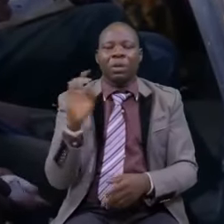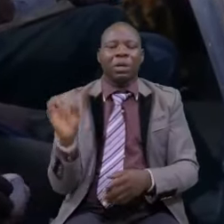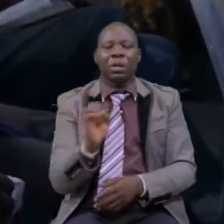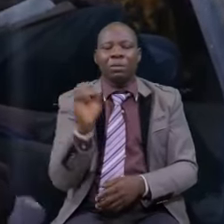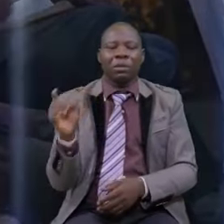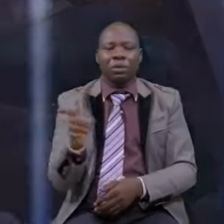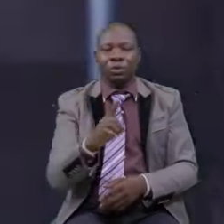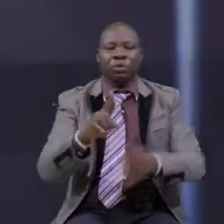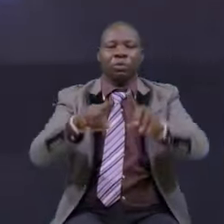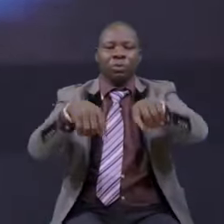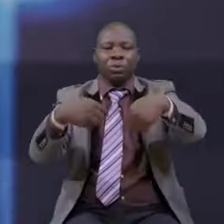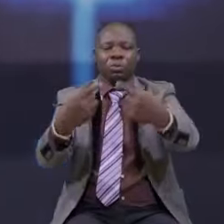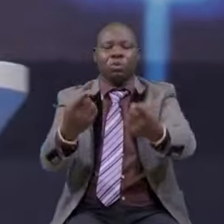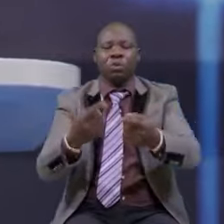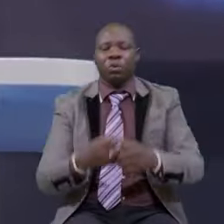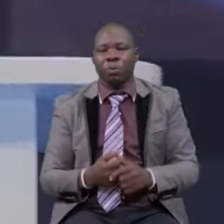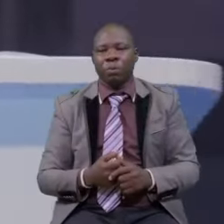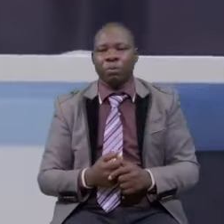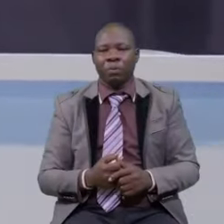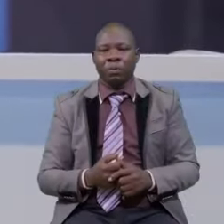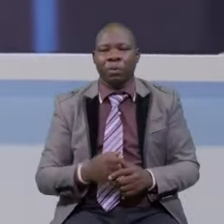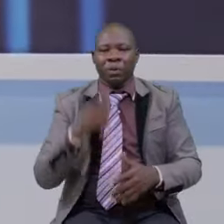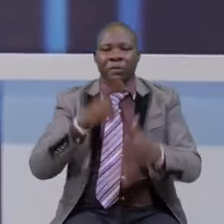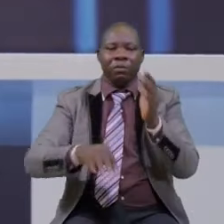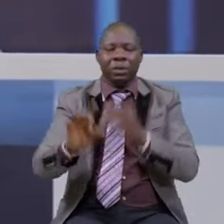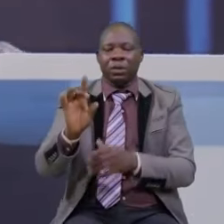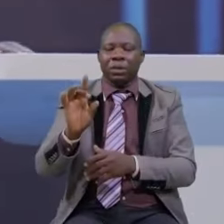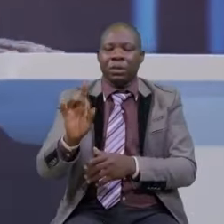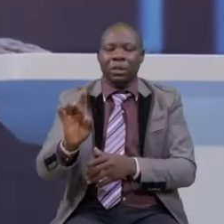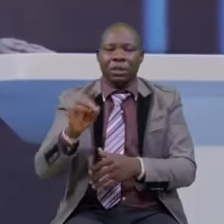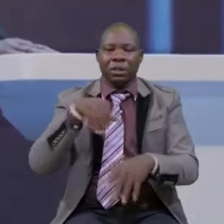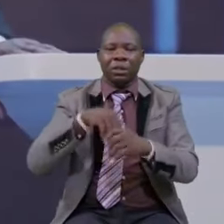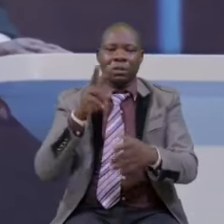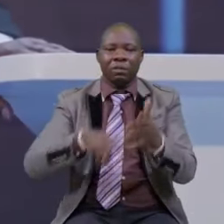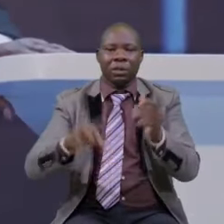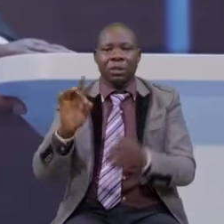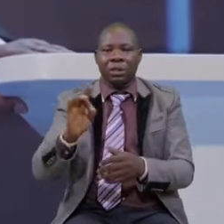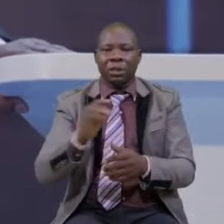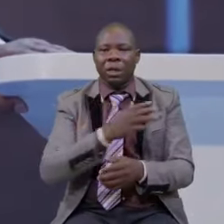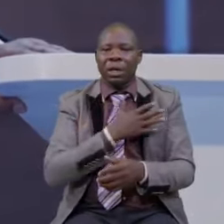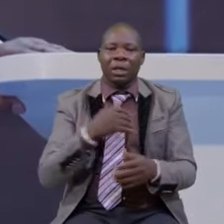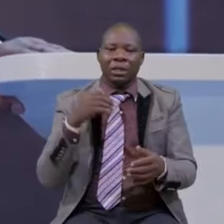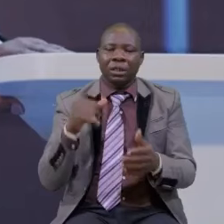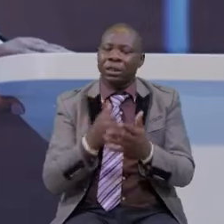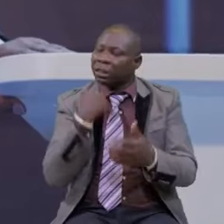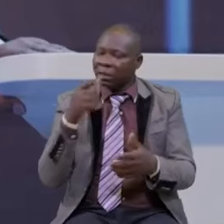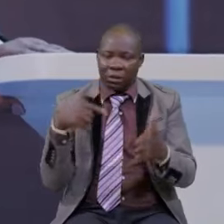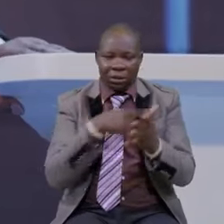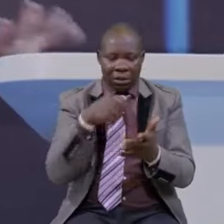whithersoever thou goest. Look at verse 8. In verse 8, it says this book of the